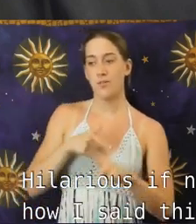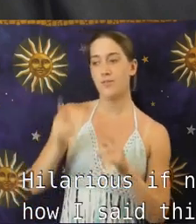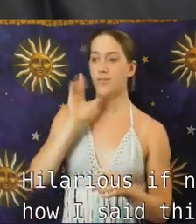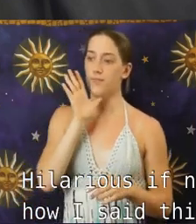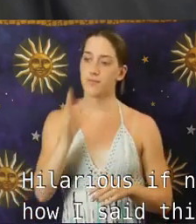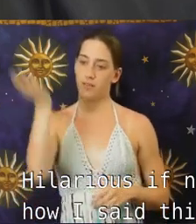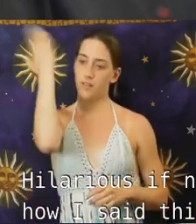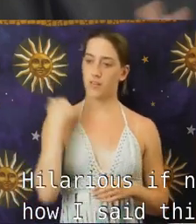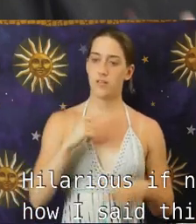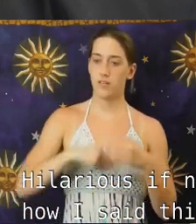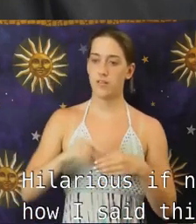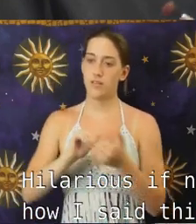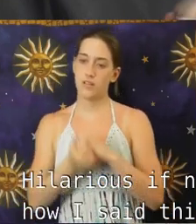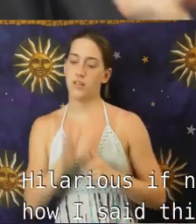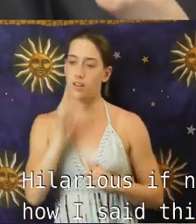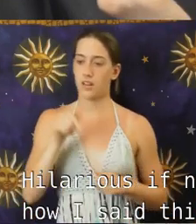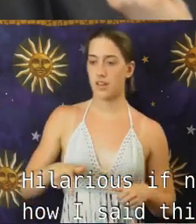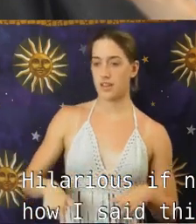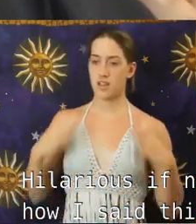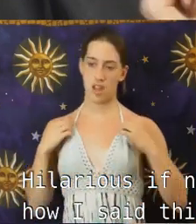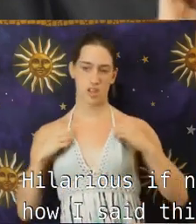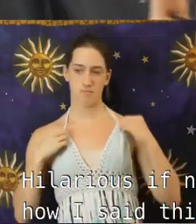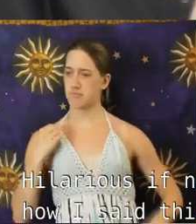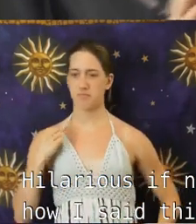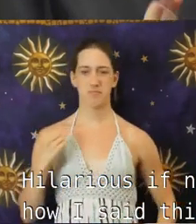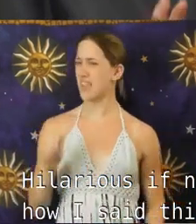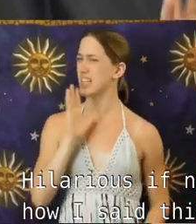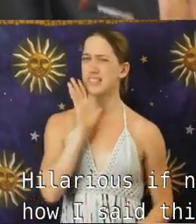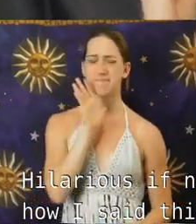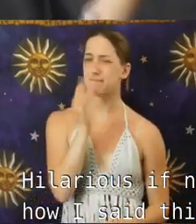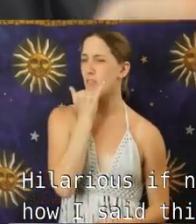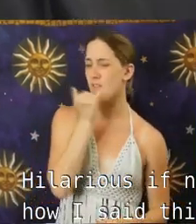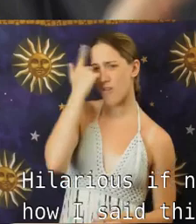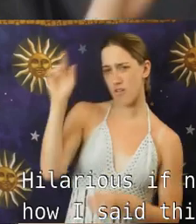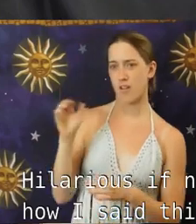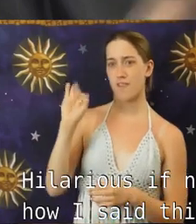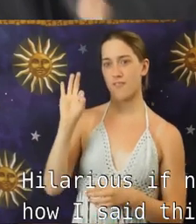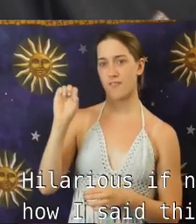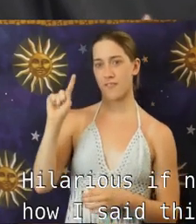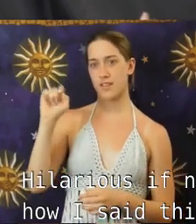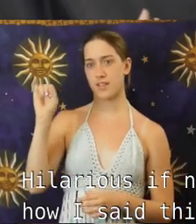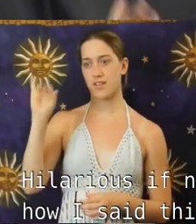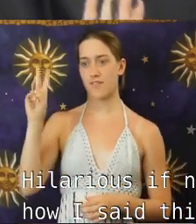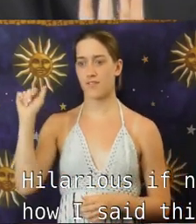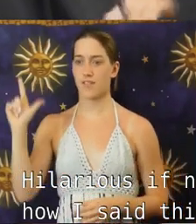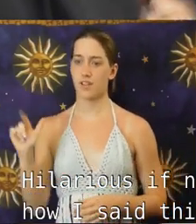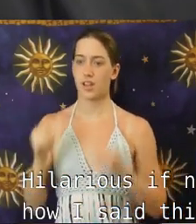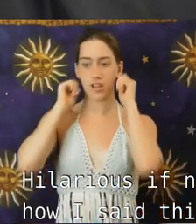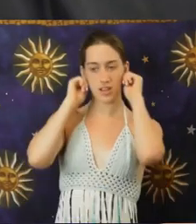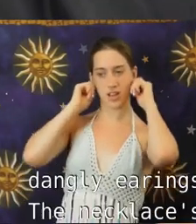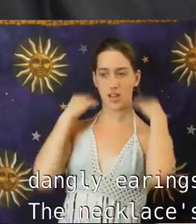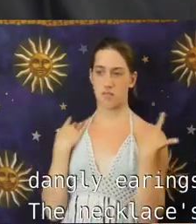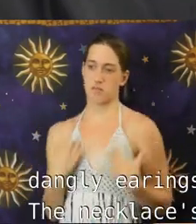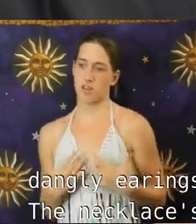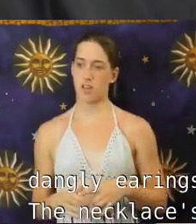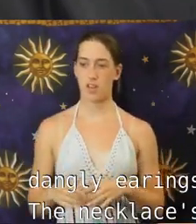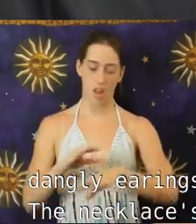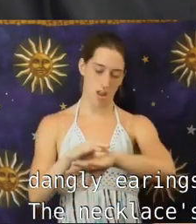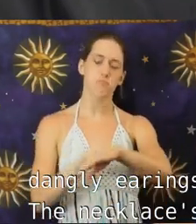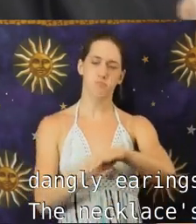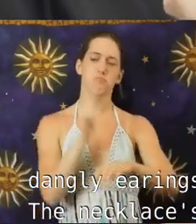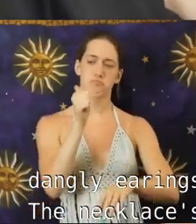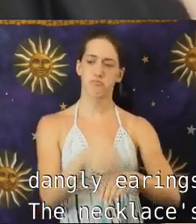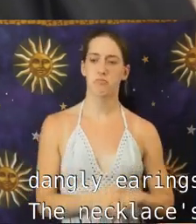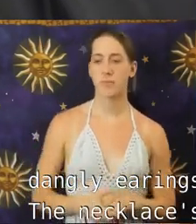irony. So when I said earlier about how I say like this getup isn't exactly festival friendly, again, these are